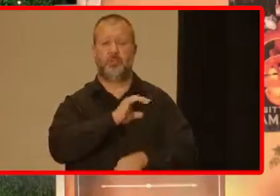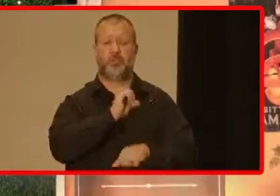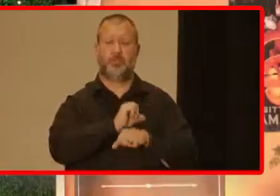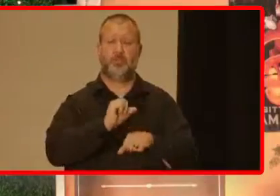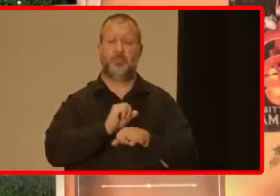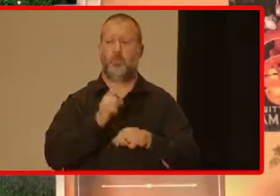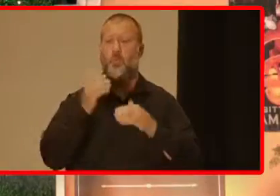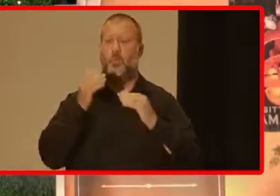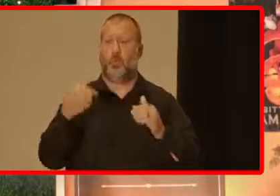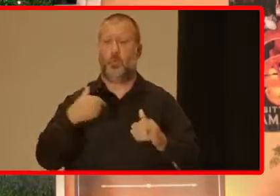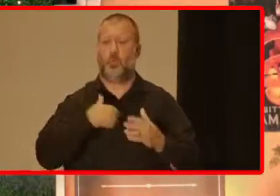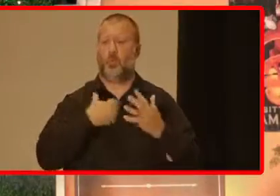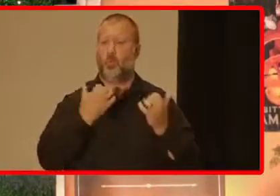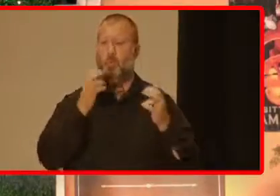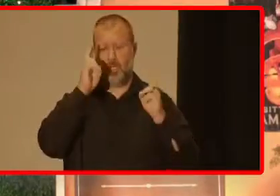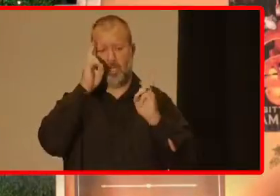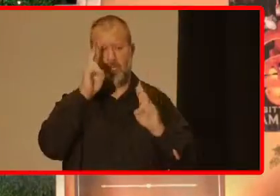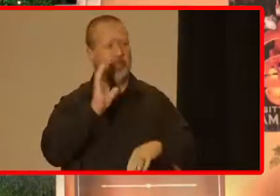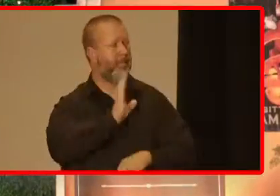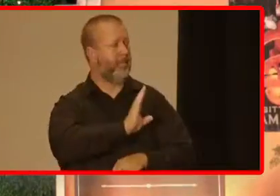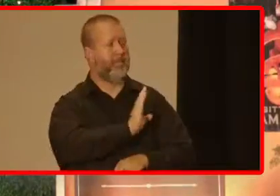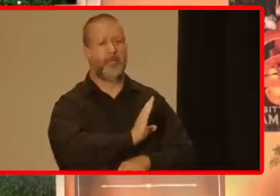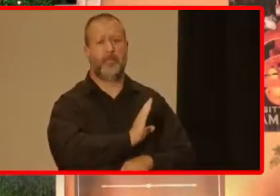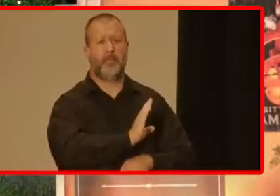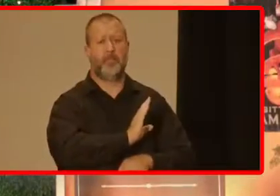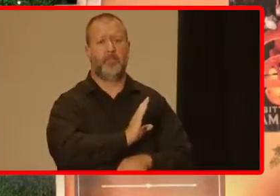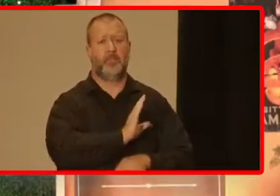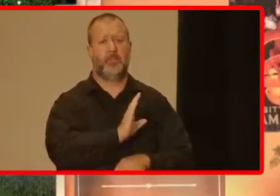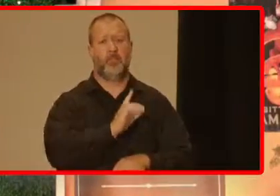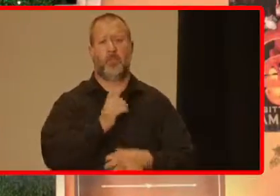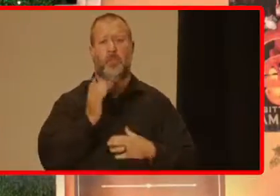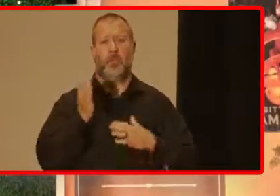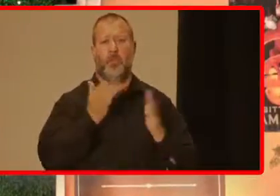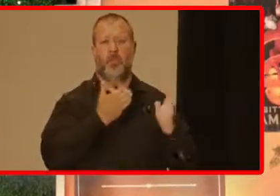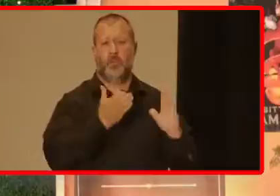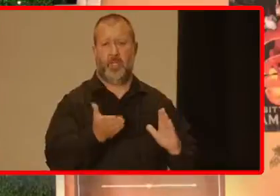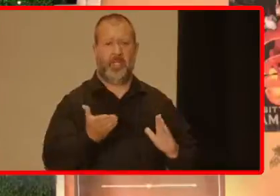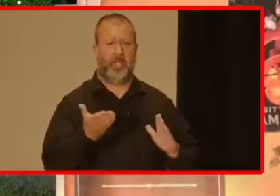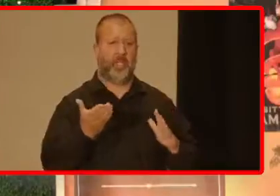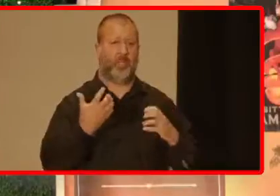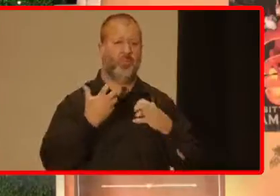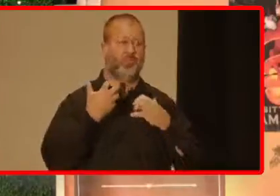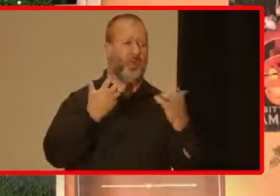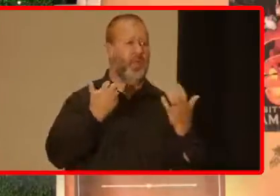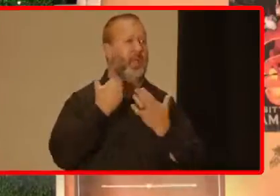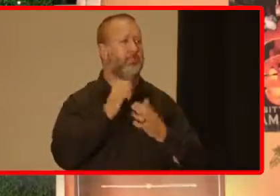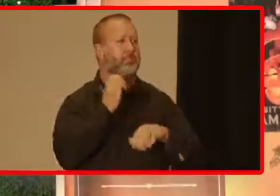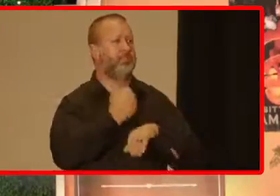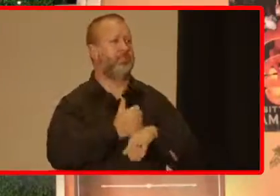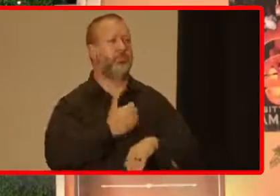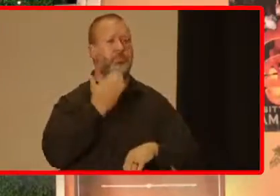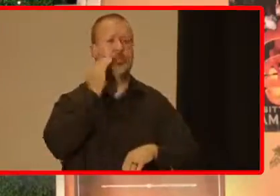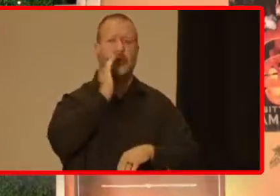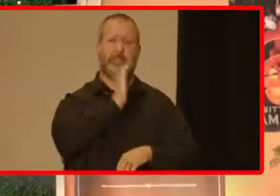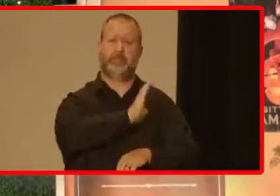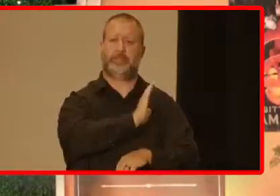one of the ways that we wanted to honor him, not by just bringing in a great big crowd that he helped establish through his